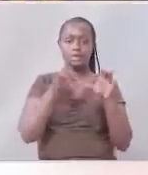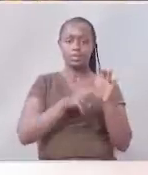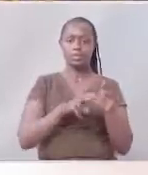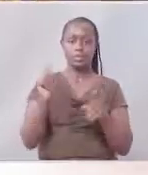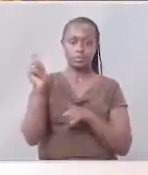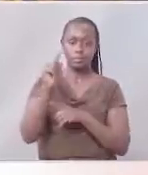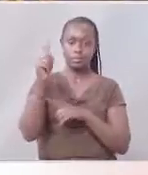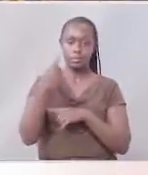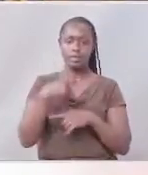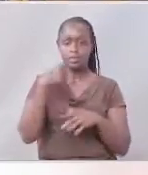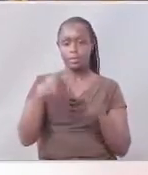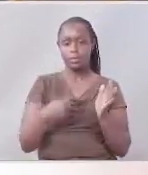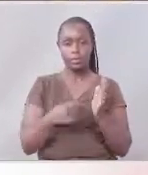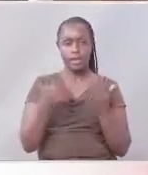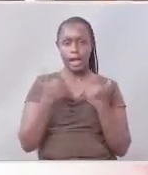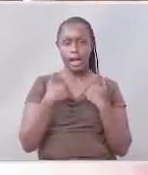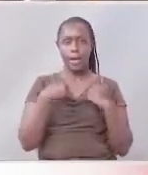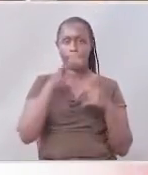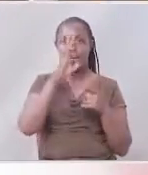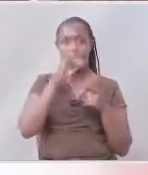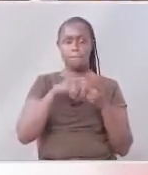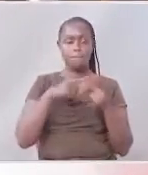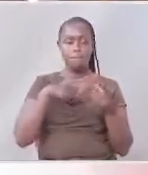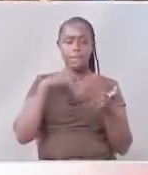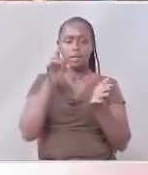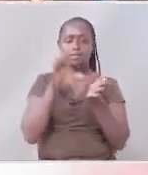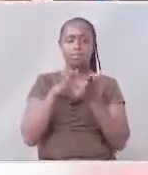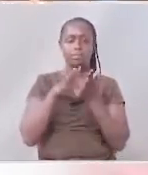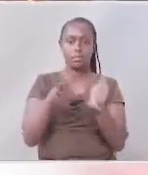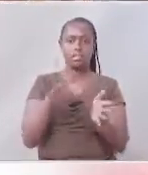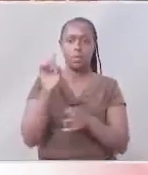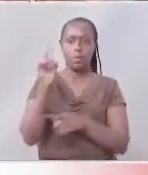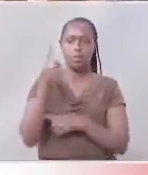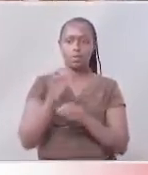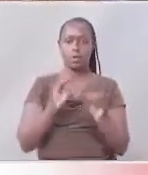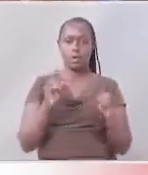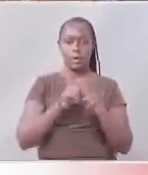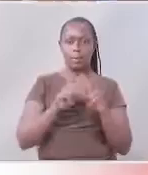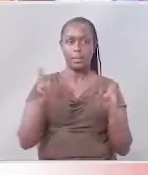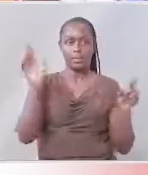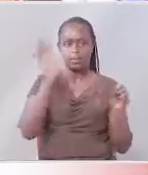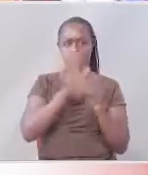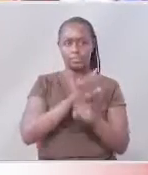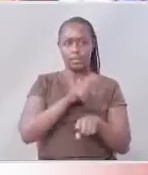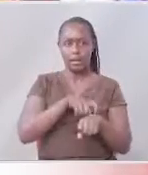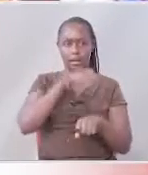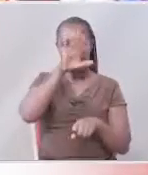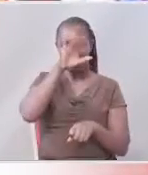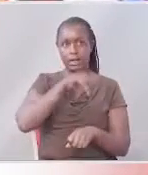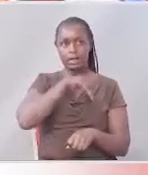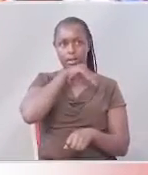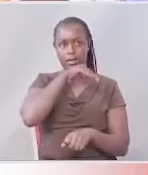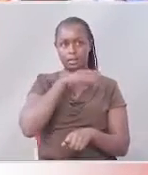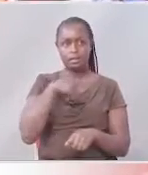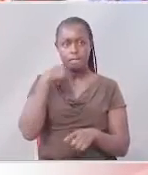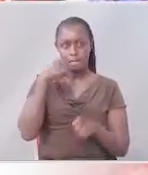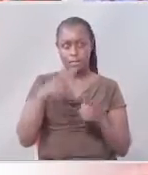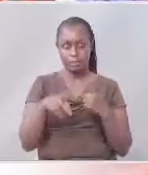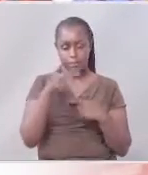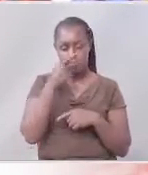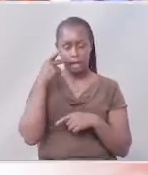Coalition, saying he has been betrayed not once by ODM boss Raila Odinga. Ningependa kuambia